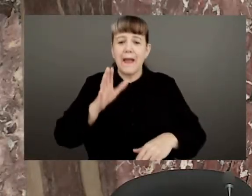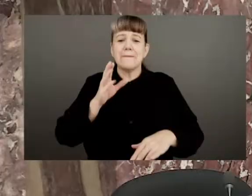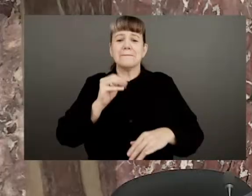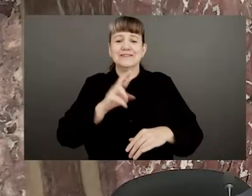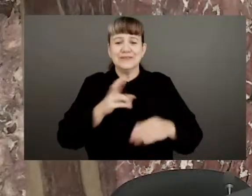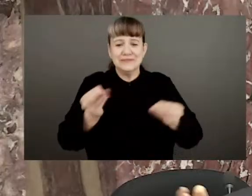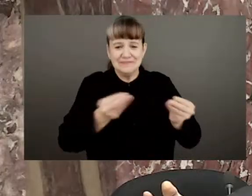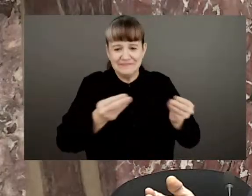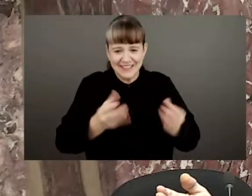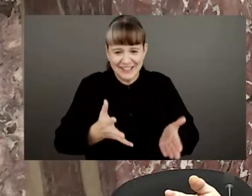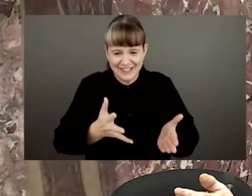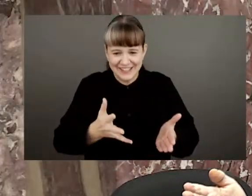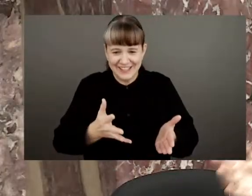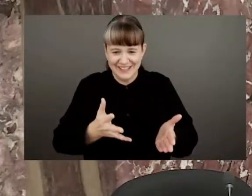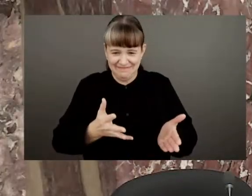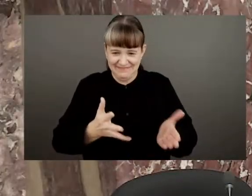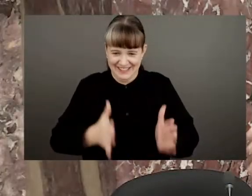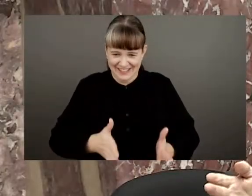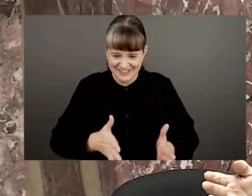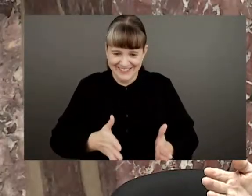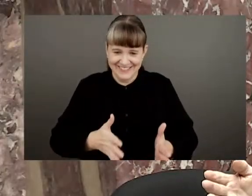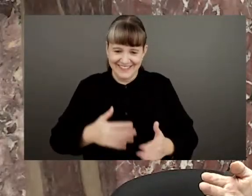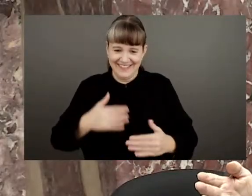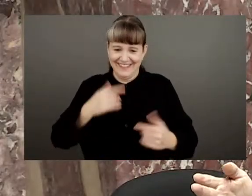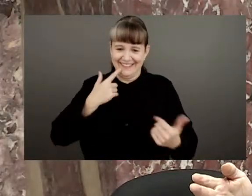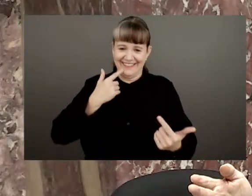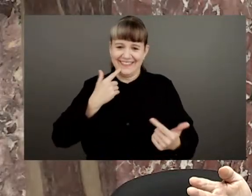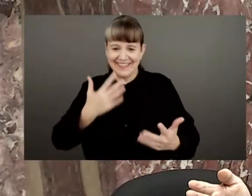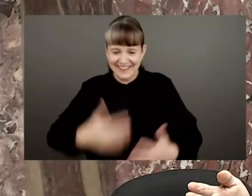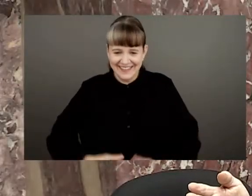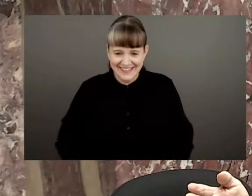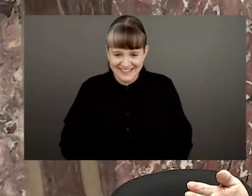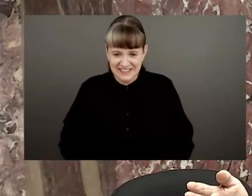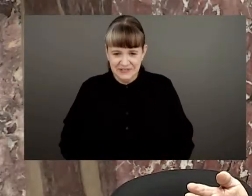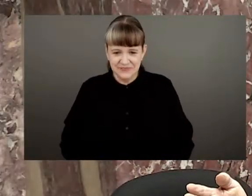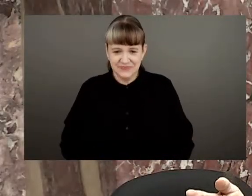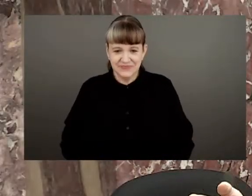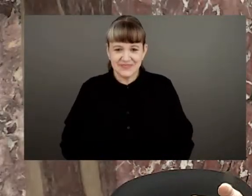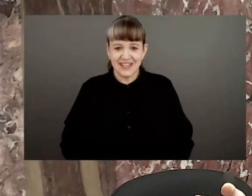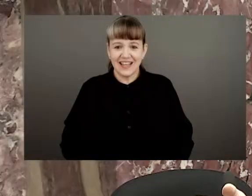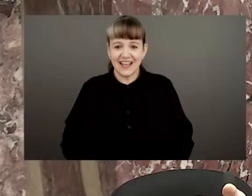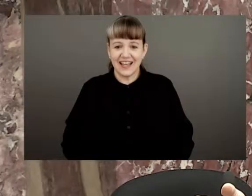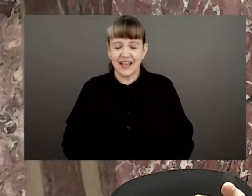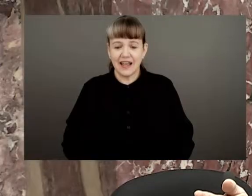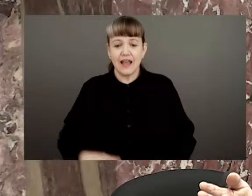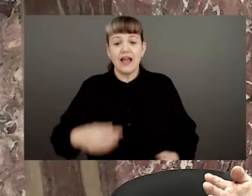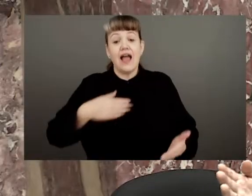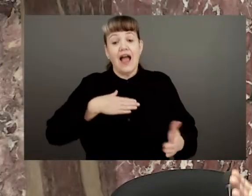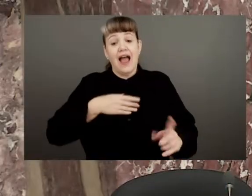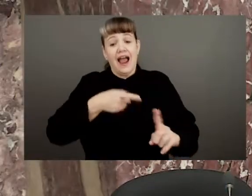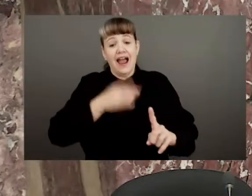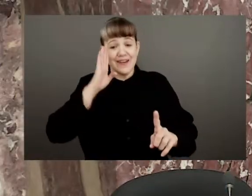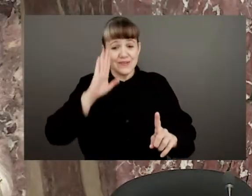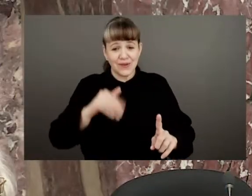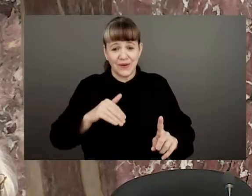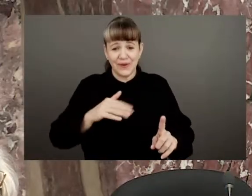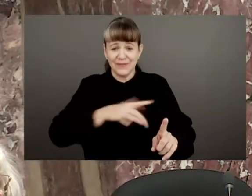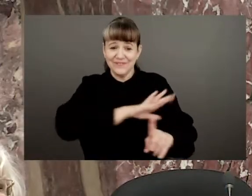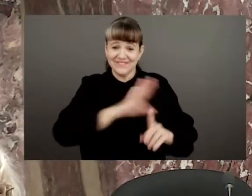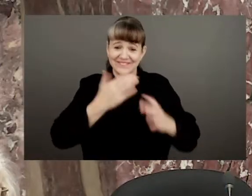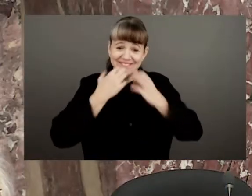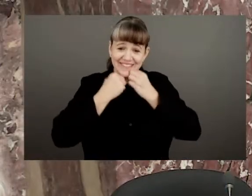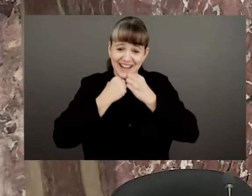Well, you know, I do have to pay homage. Farming is near and dear to the Speaker's heart. I know it is. But without our